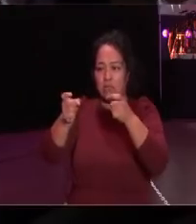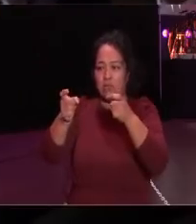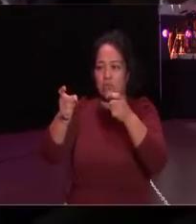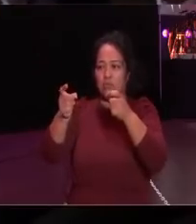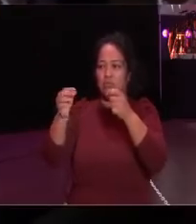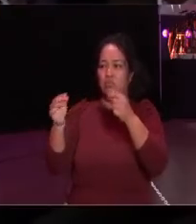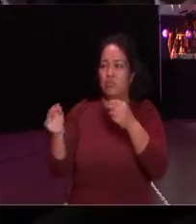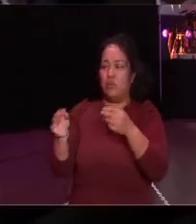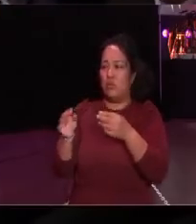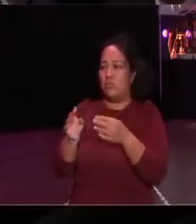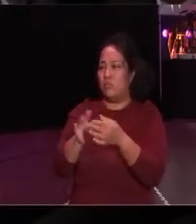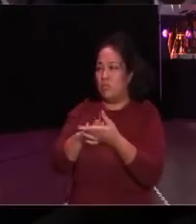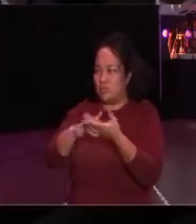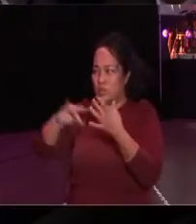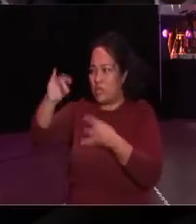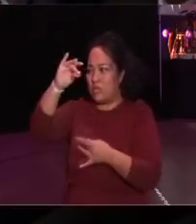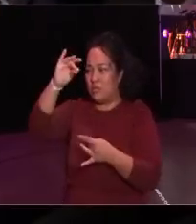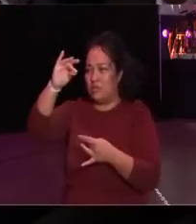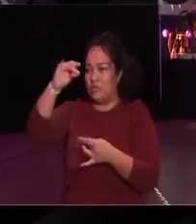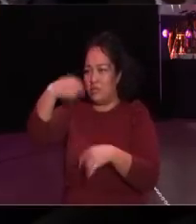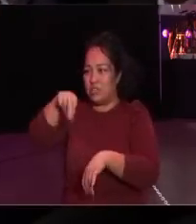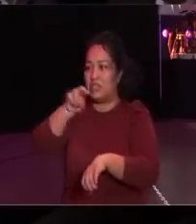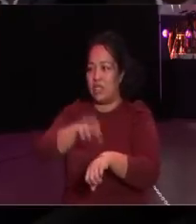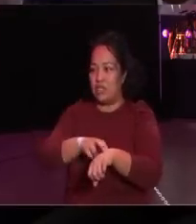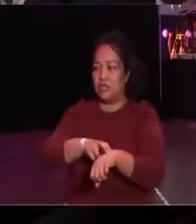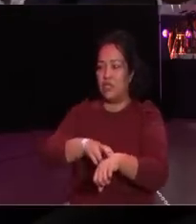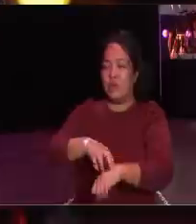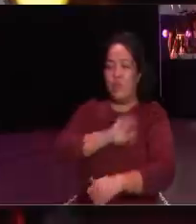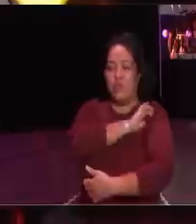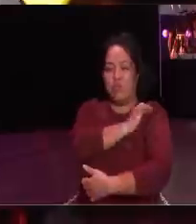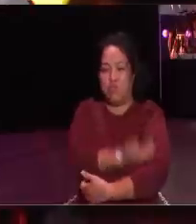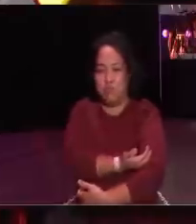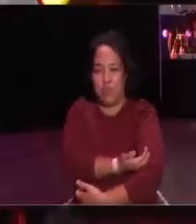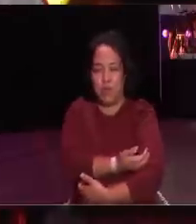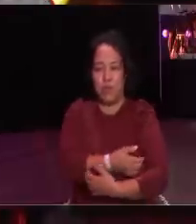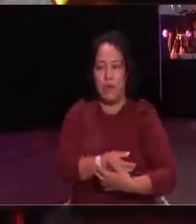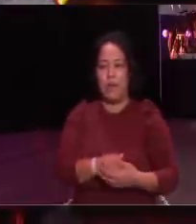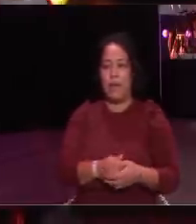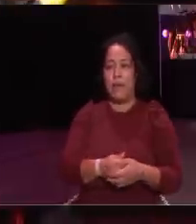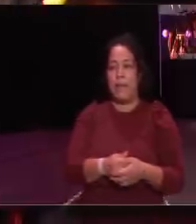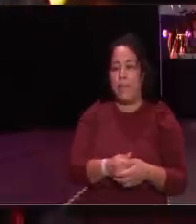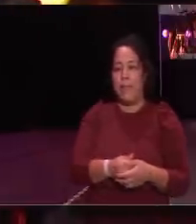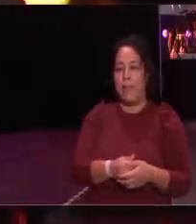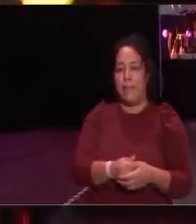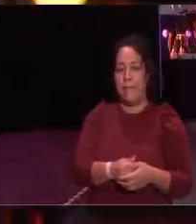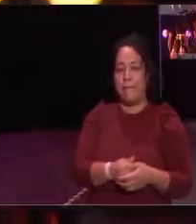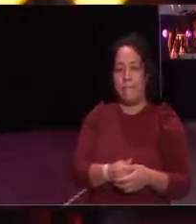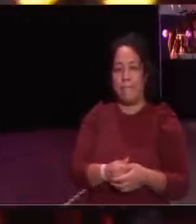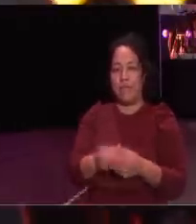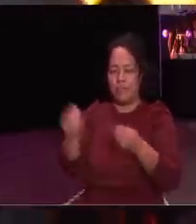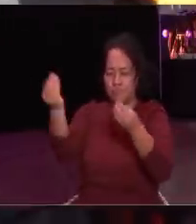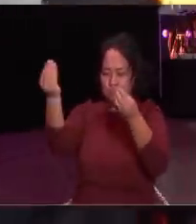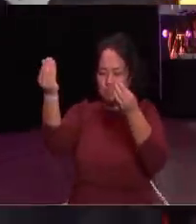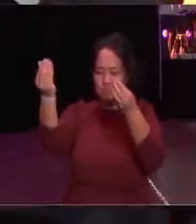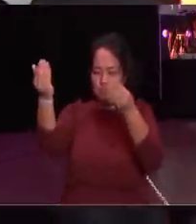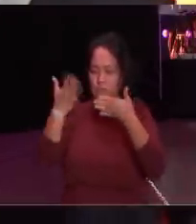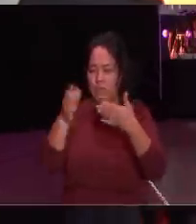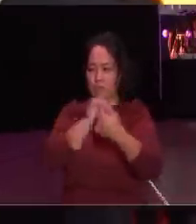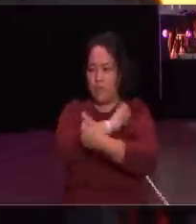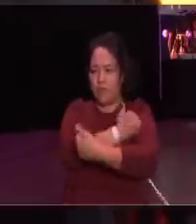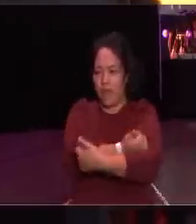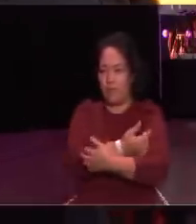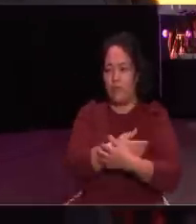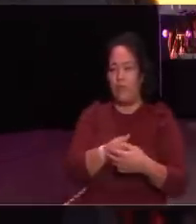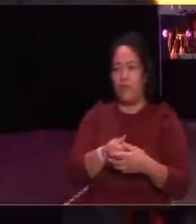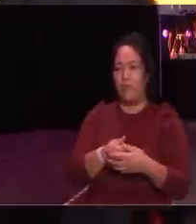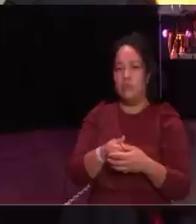sobrenatural, a supernatural power, que les va a dar la fuerza para resistir, that will give you the power to resist,